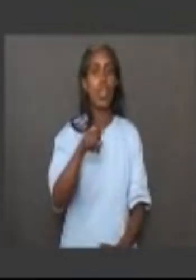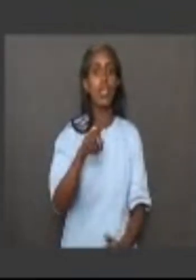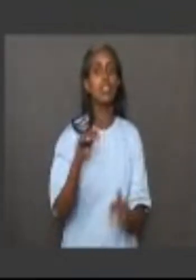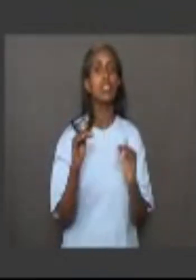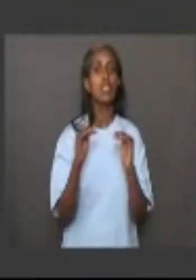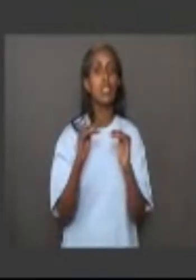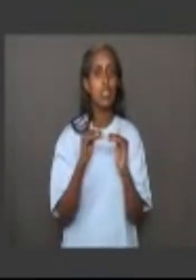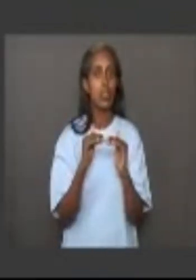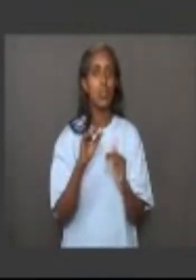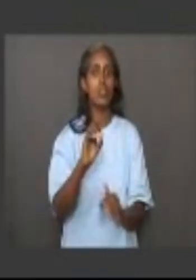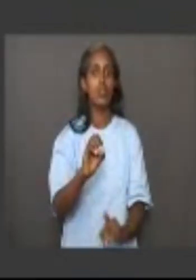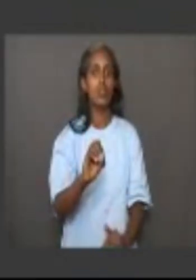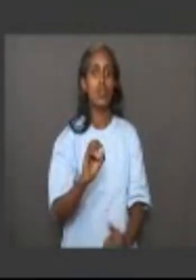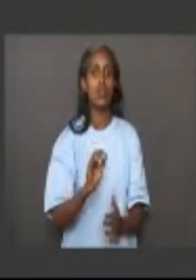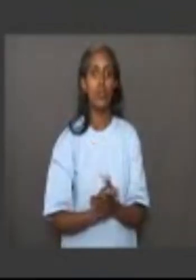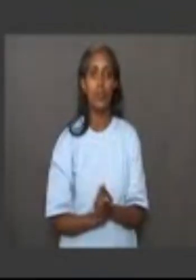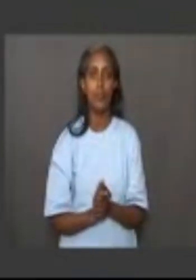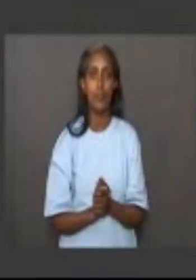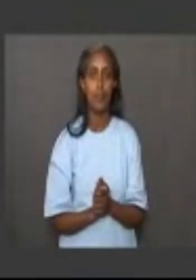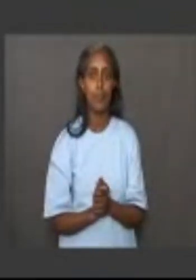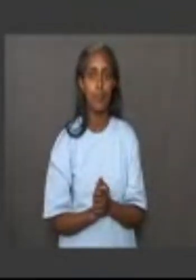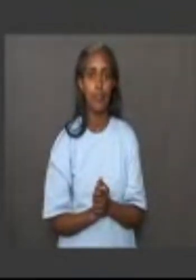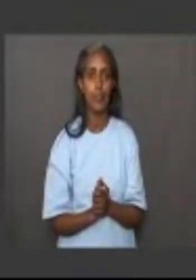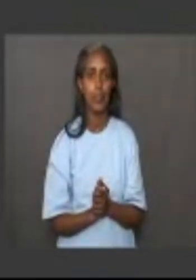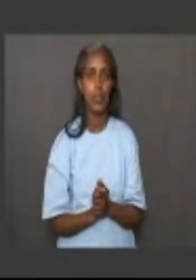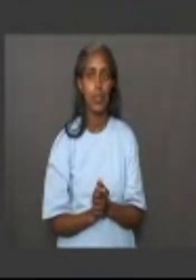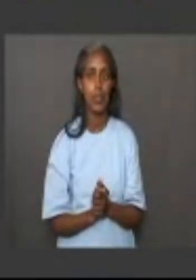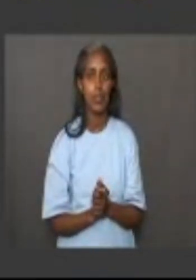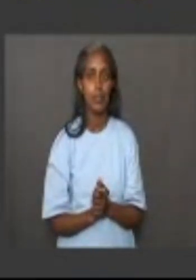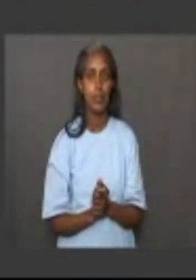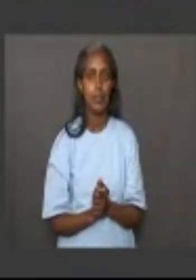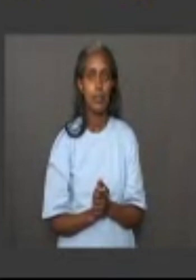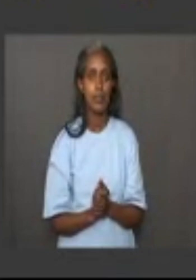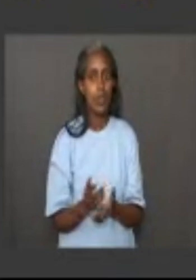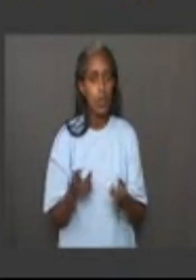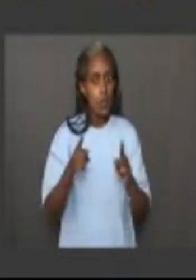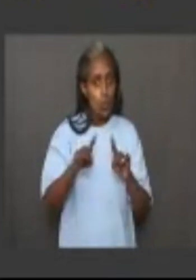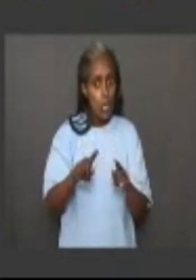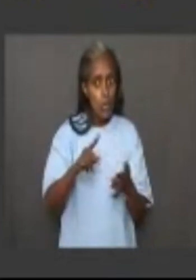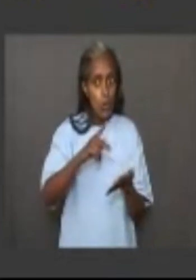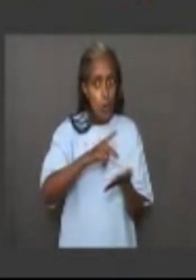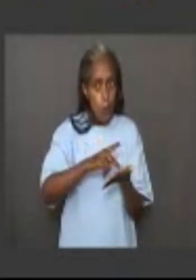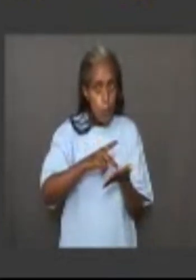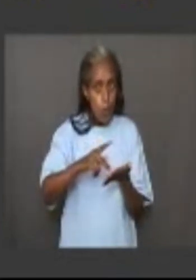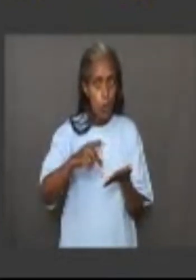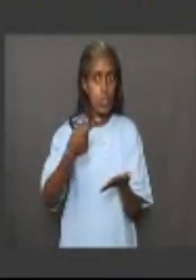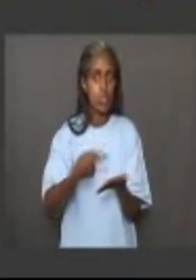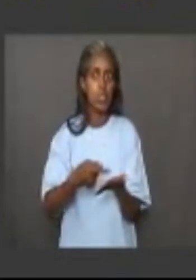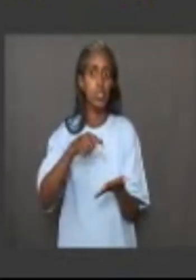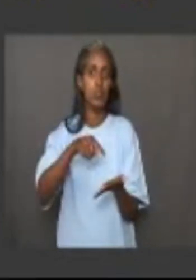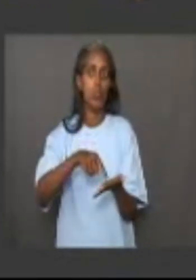When y equals 3, the value of x is 0.